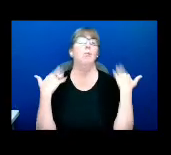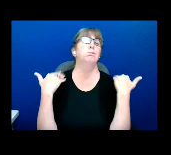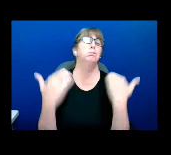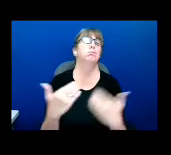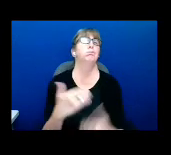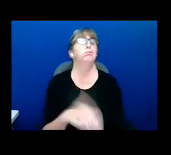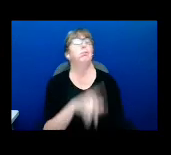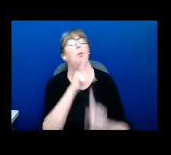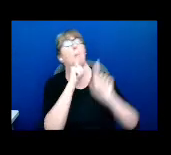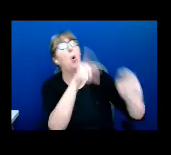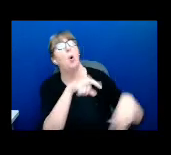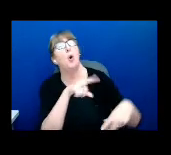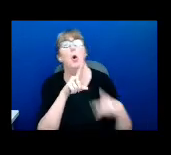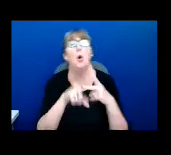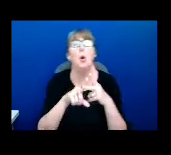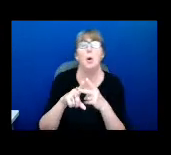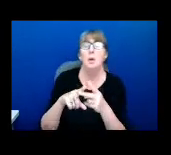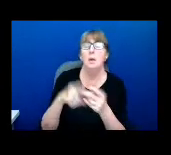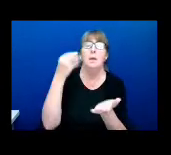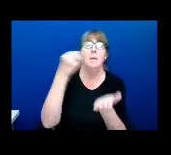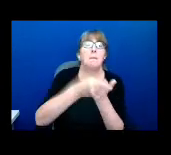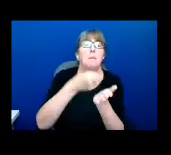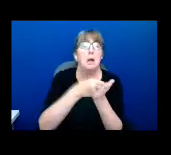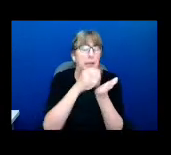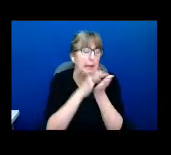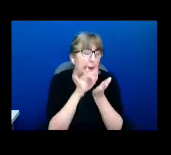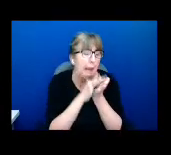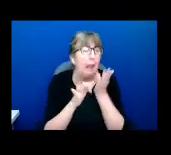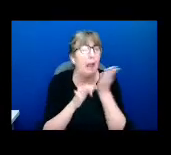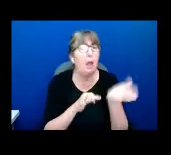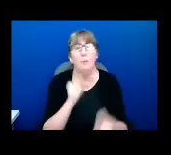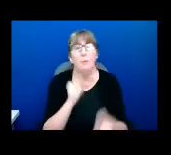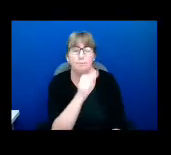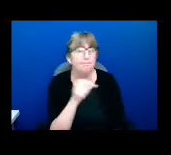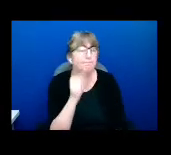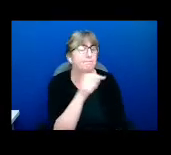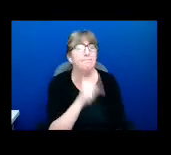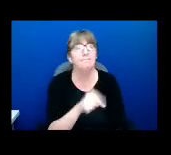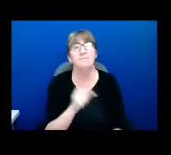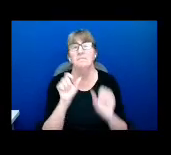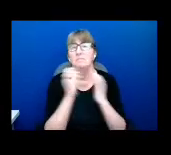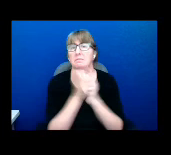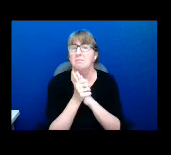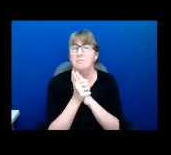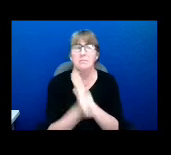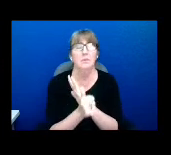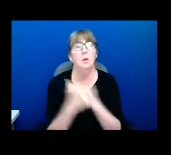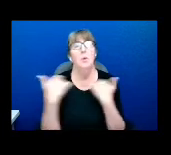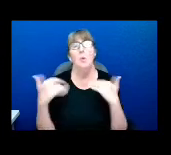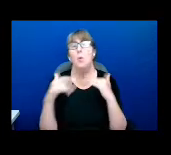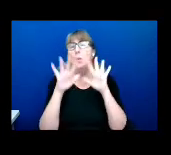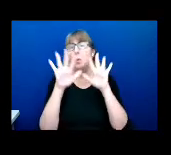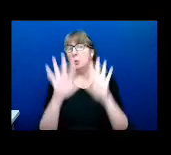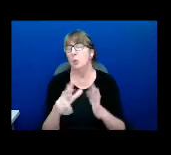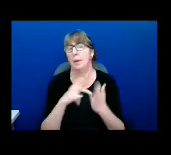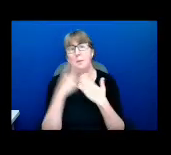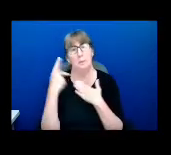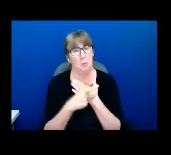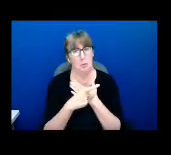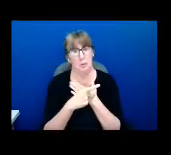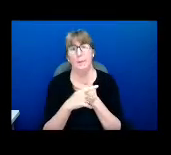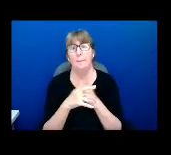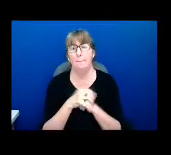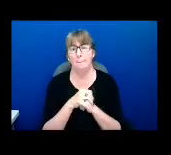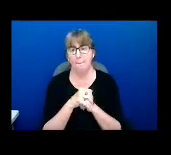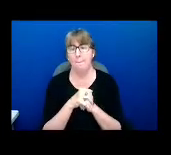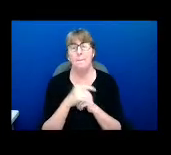kiosk system, counting their money to the cashier. So it's just been a great program overall, one that I really